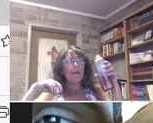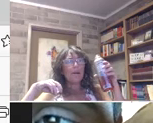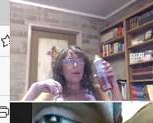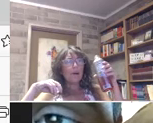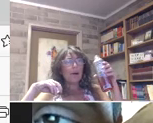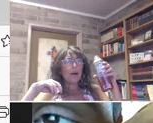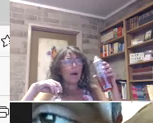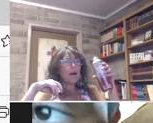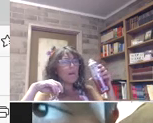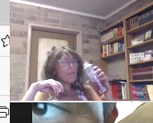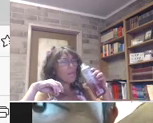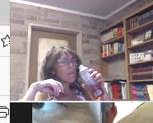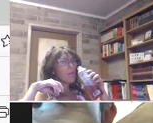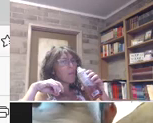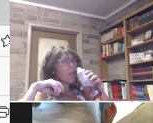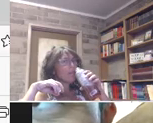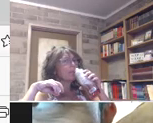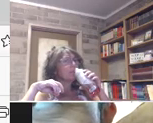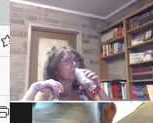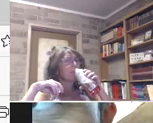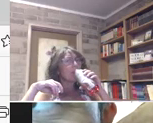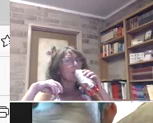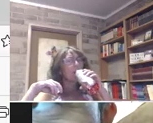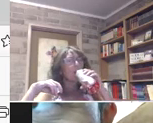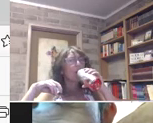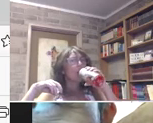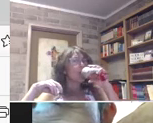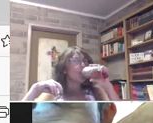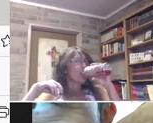to become carnal and